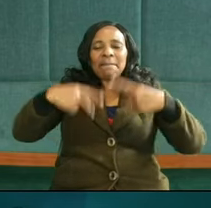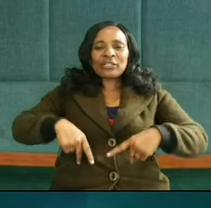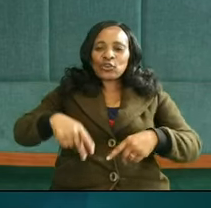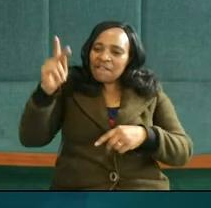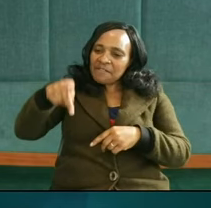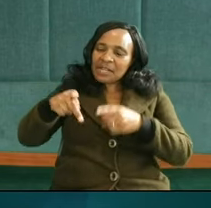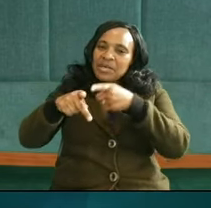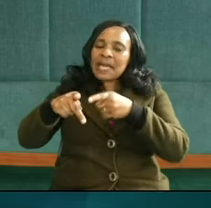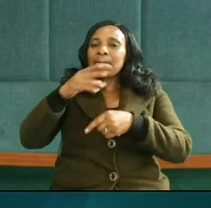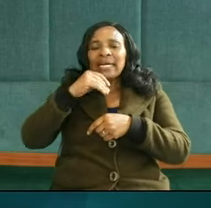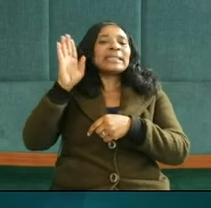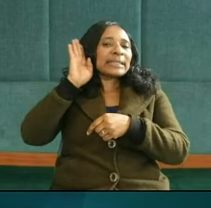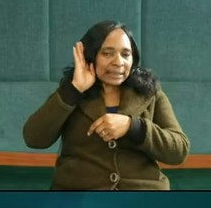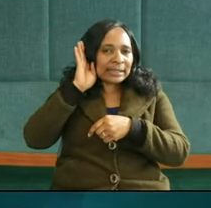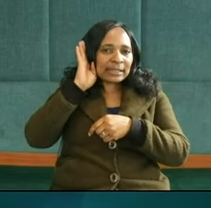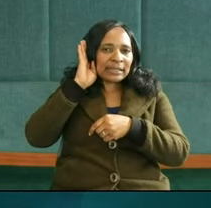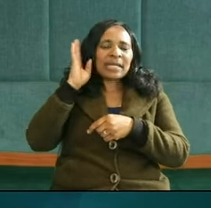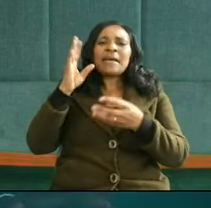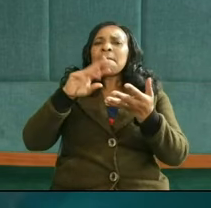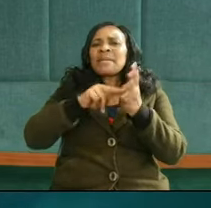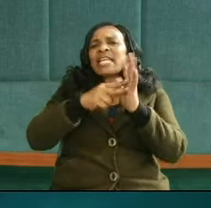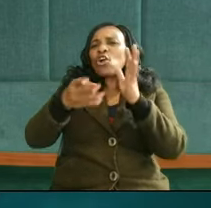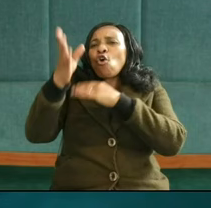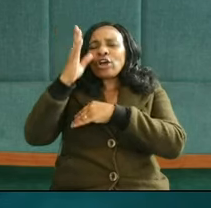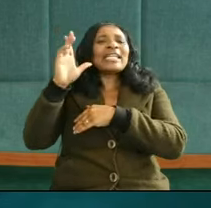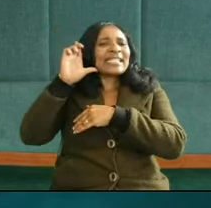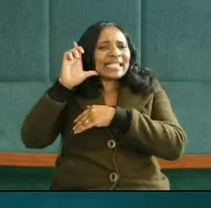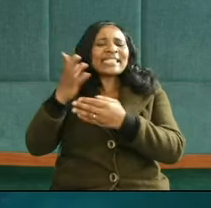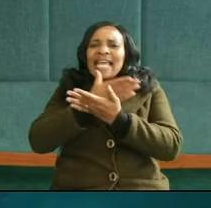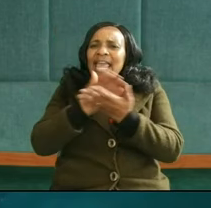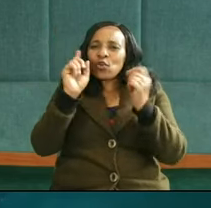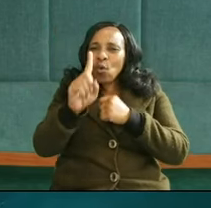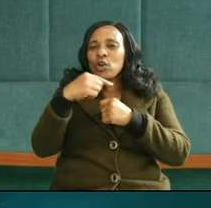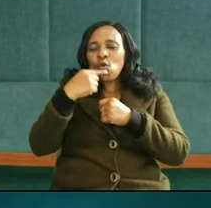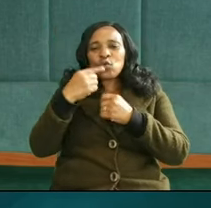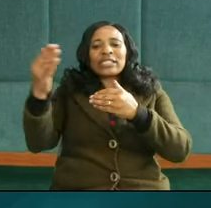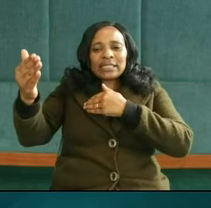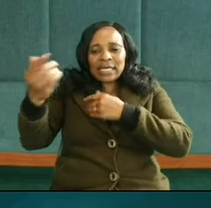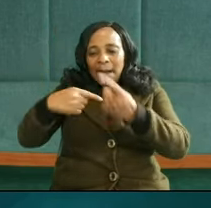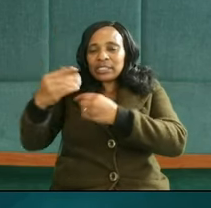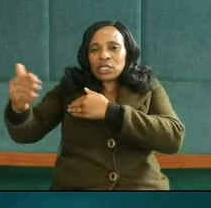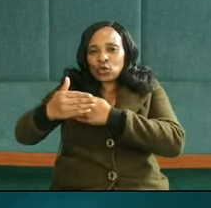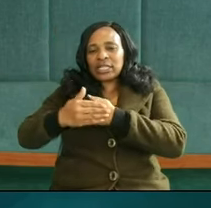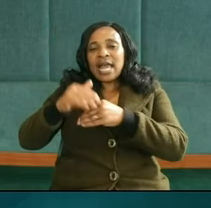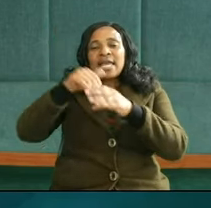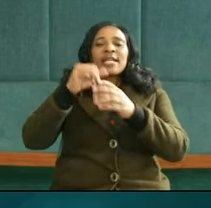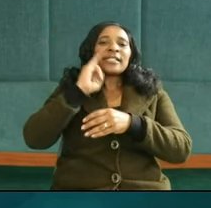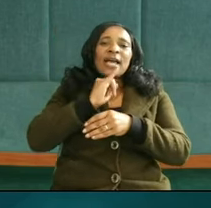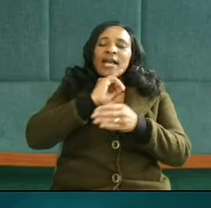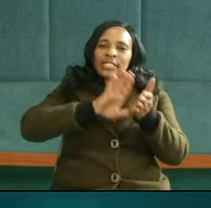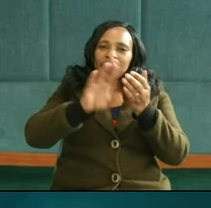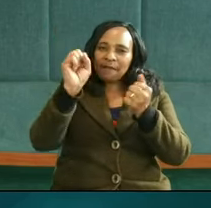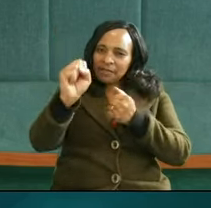sent to. Simply God means that everybody is to be brought closer. in the book of Isaiah, chapter 56.